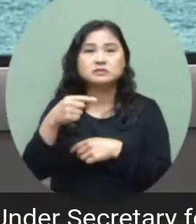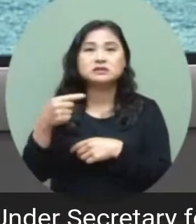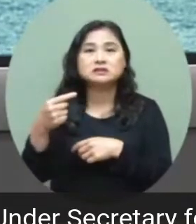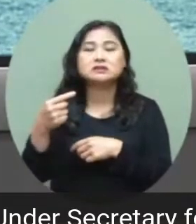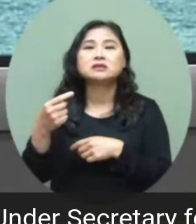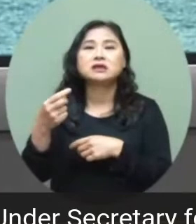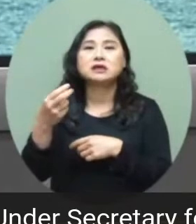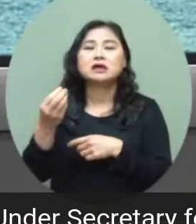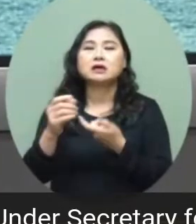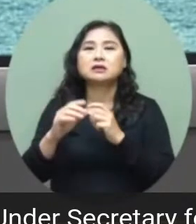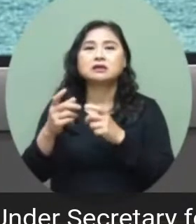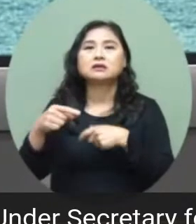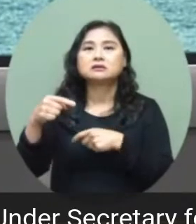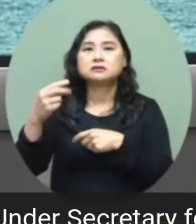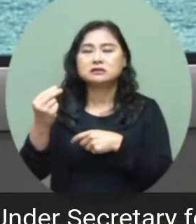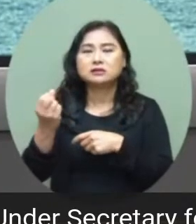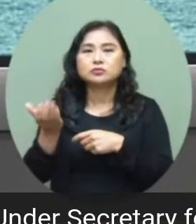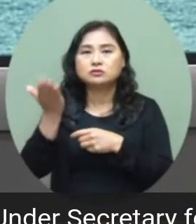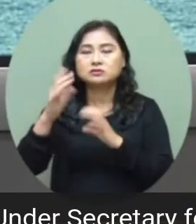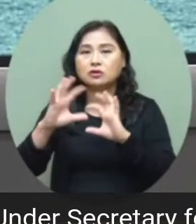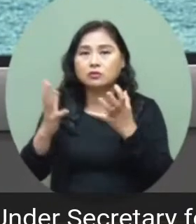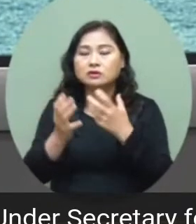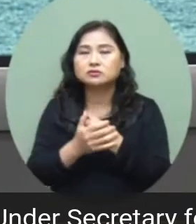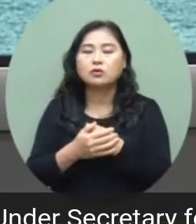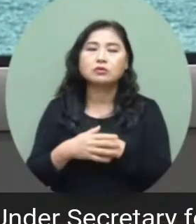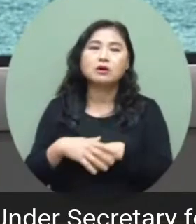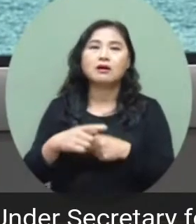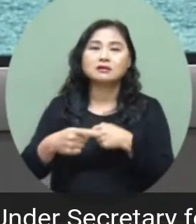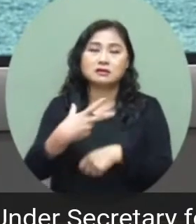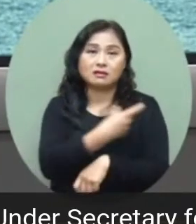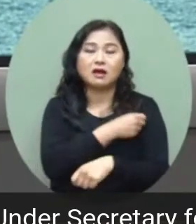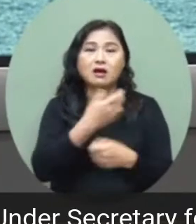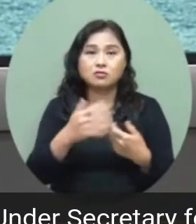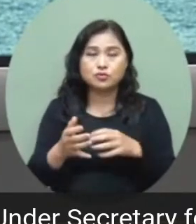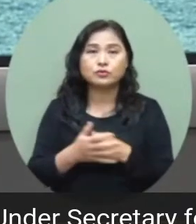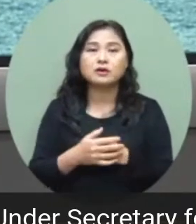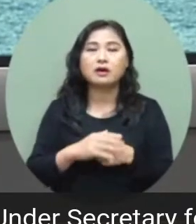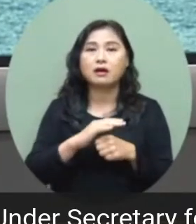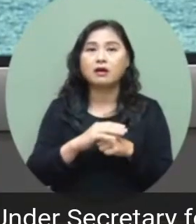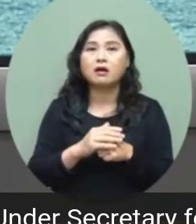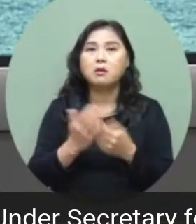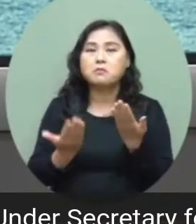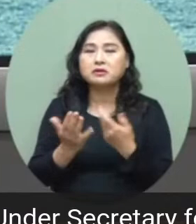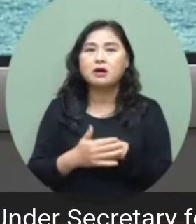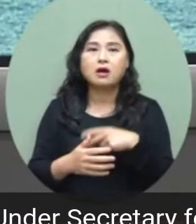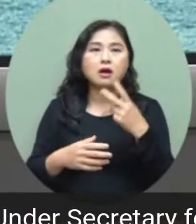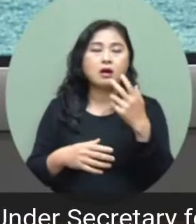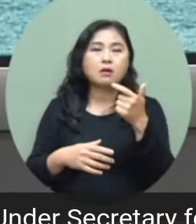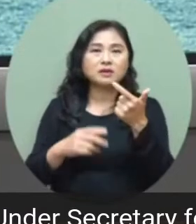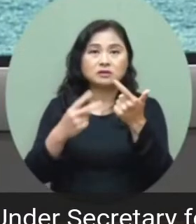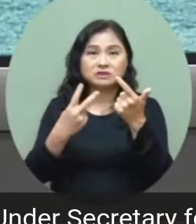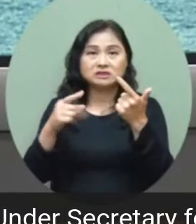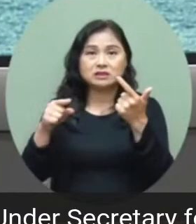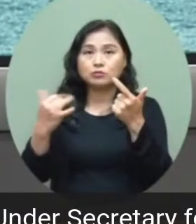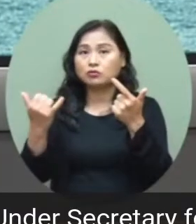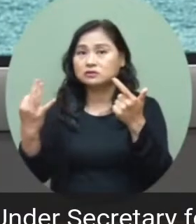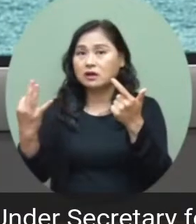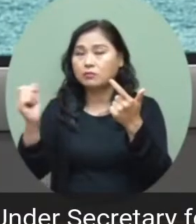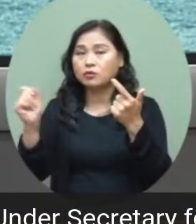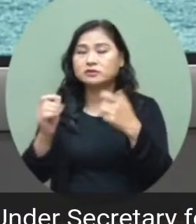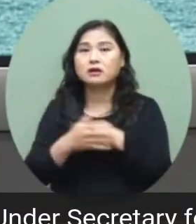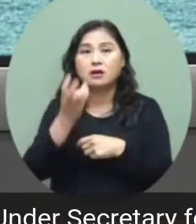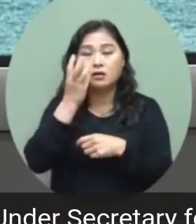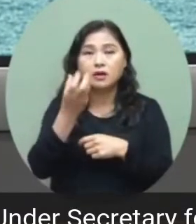of April, for vaccination rate of first dose between the age of 7